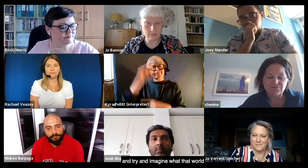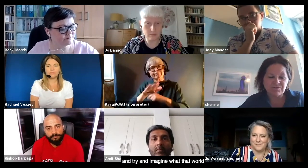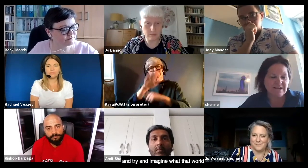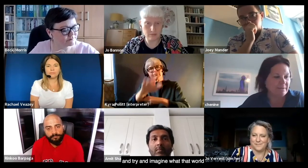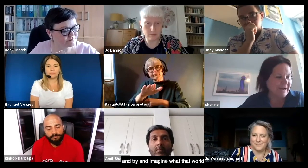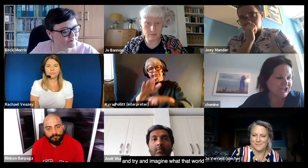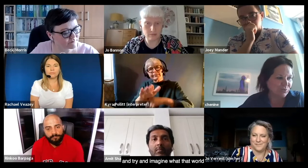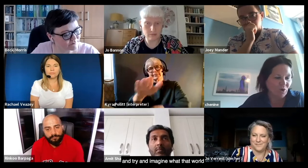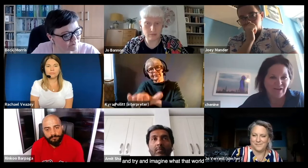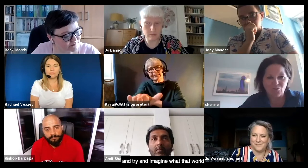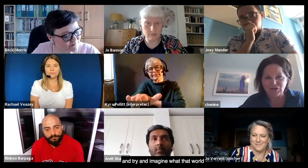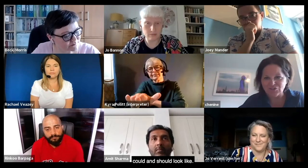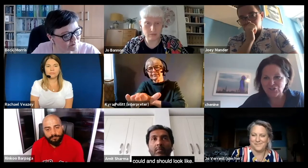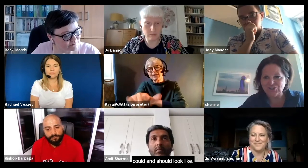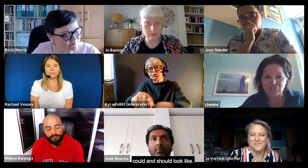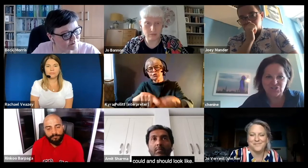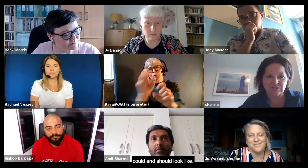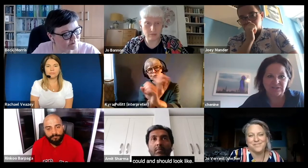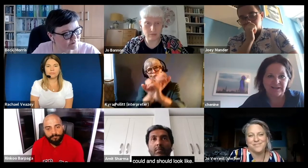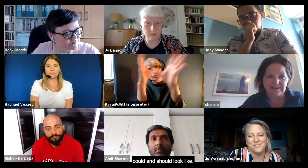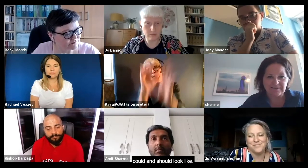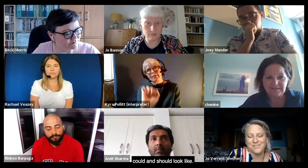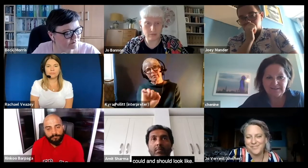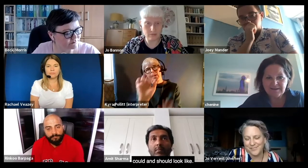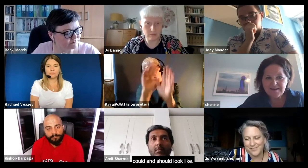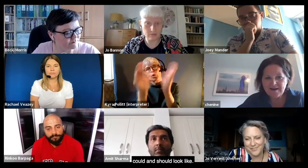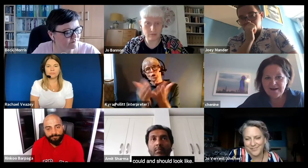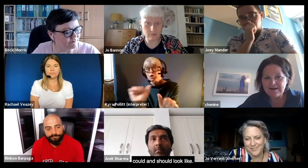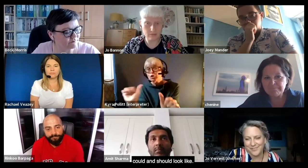And try and imagine what that world could and should look like.